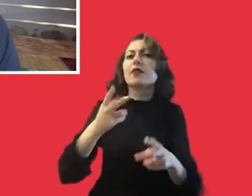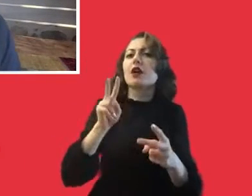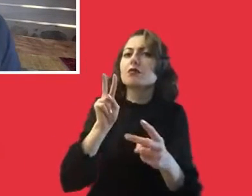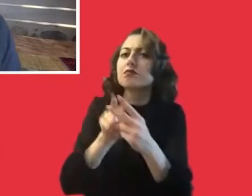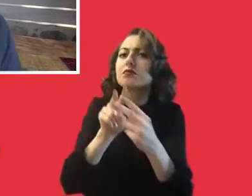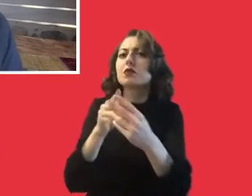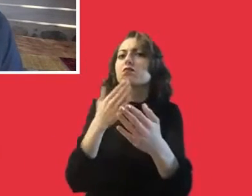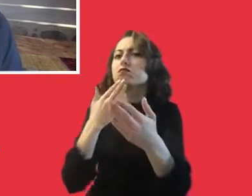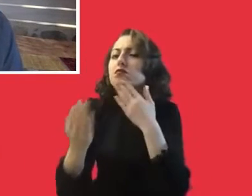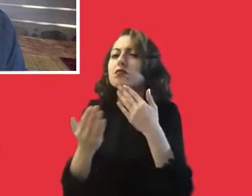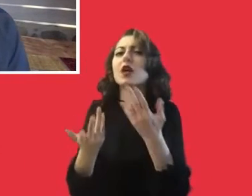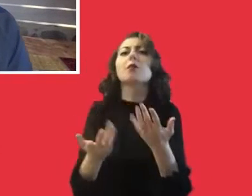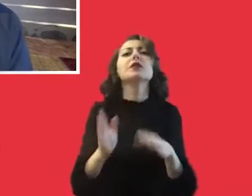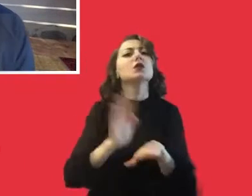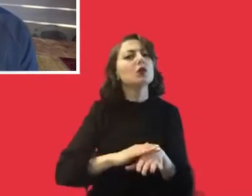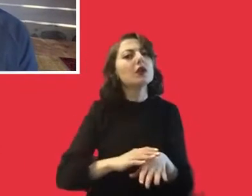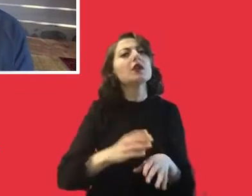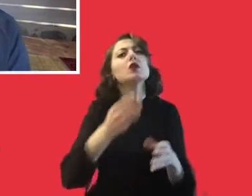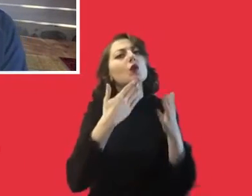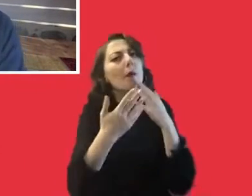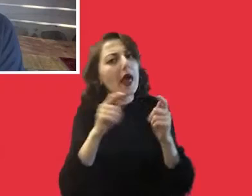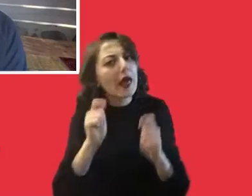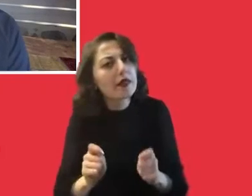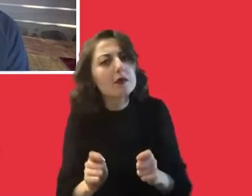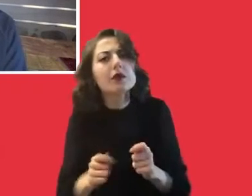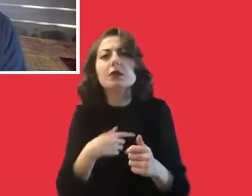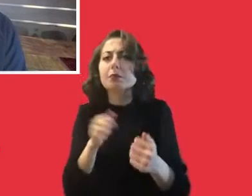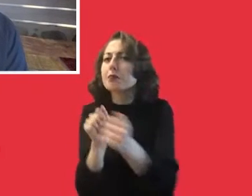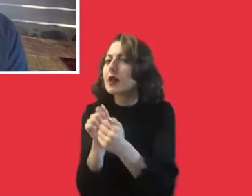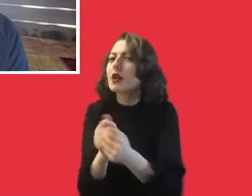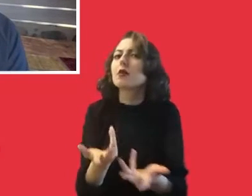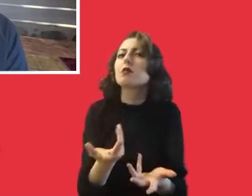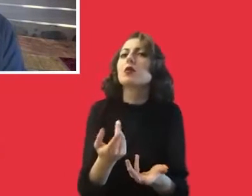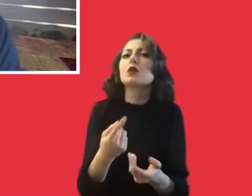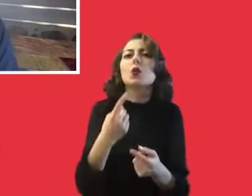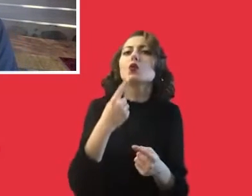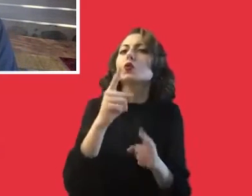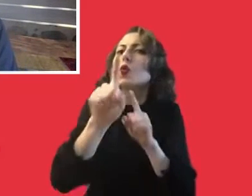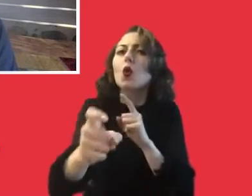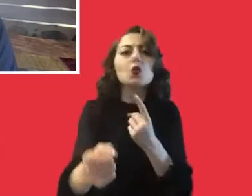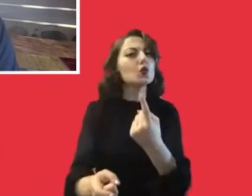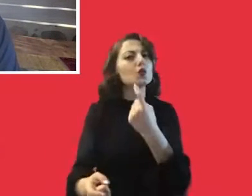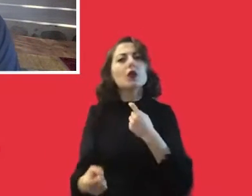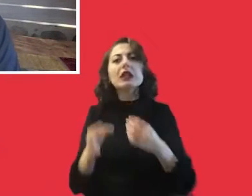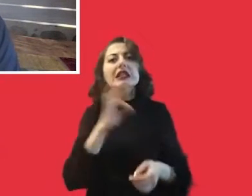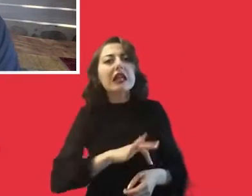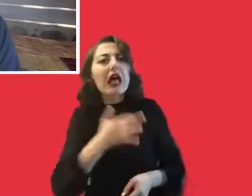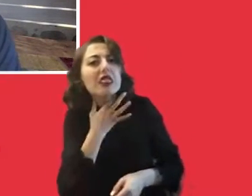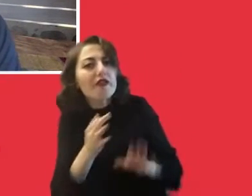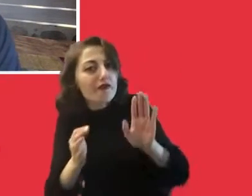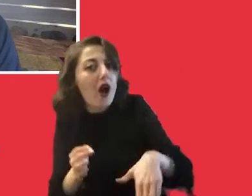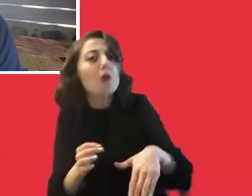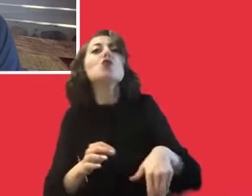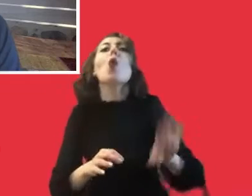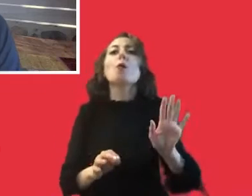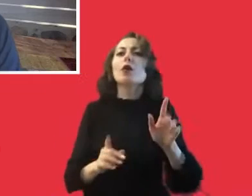trainings. And we made the social support. We had the conversation. We asked about the needs and do we need anything. So